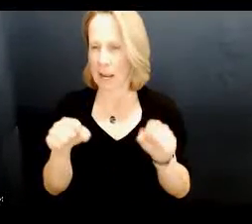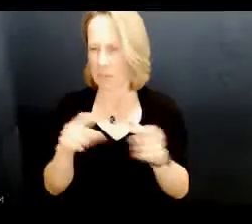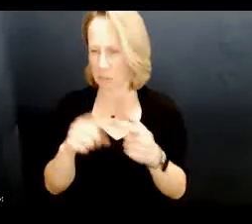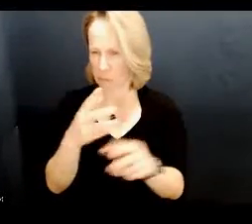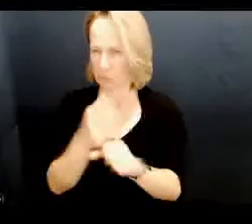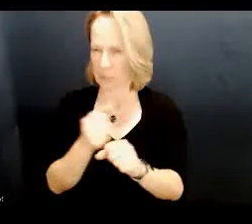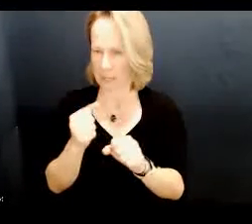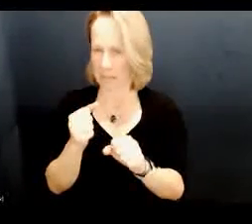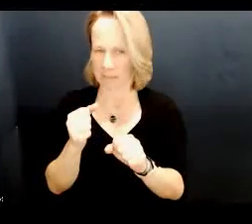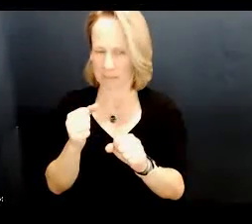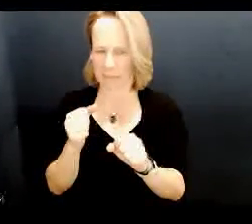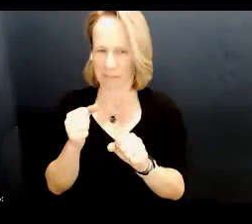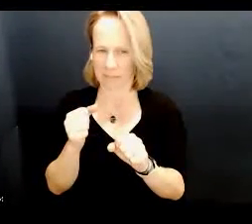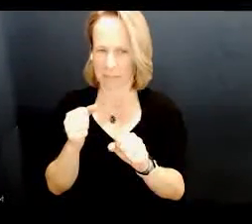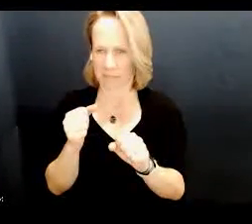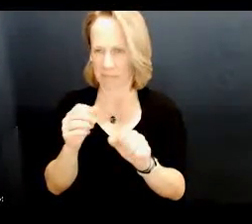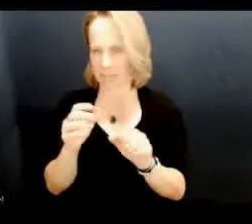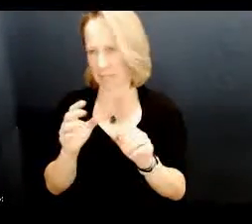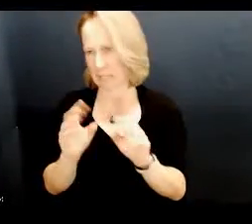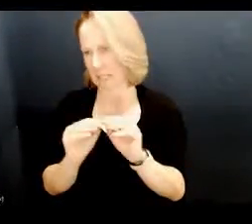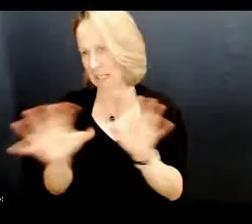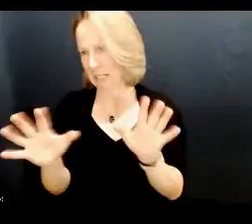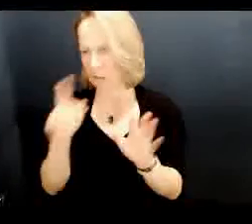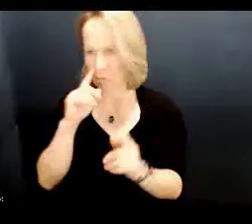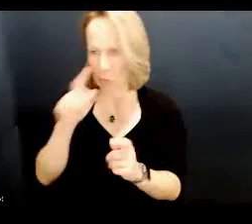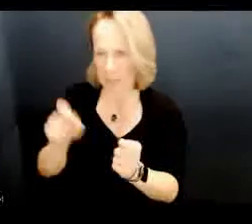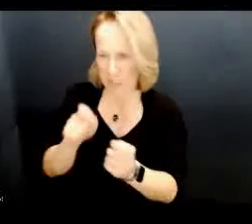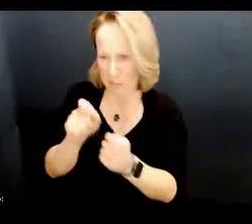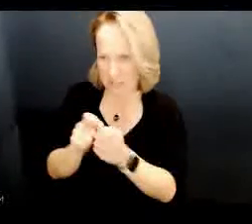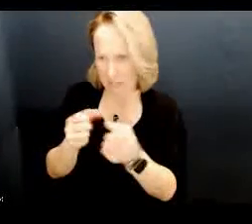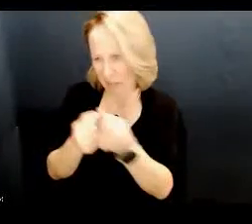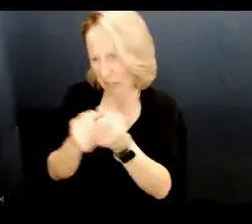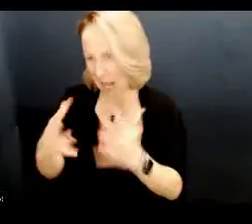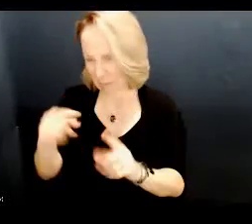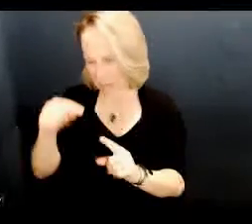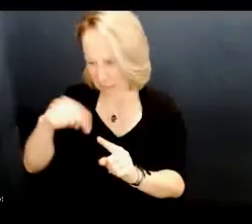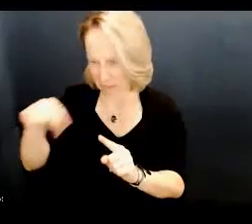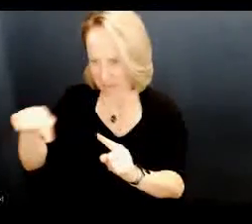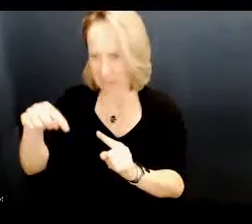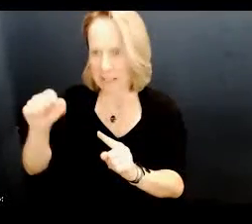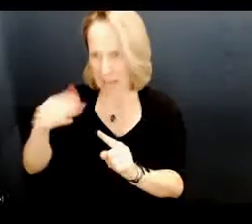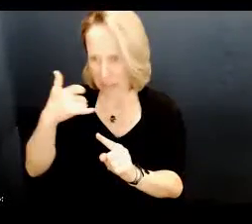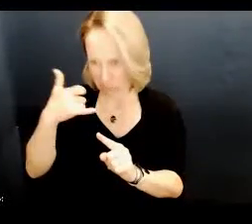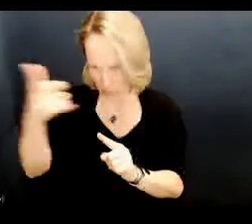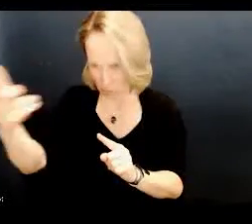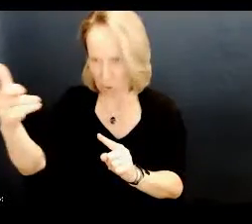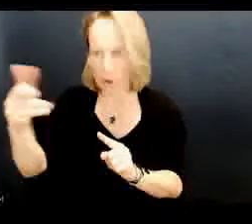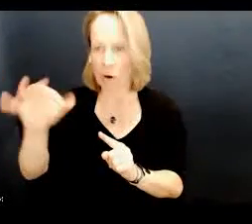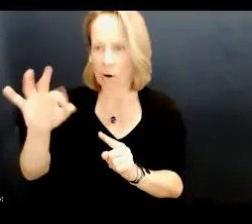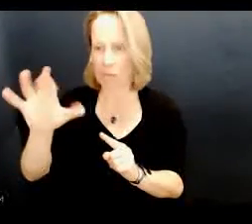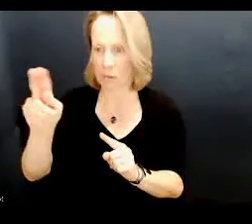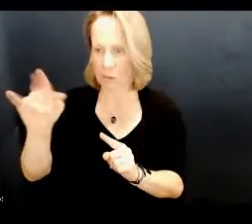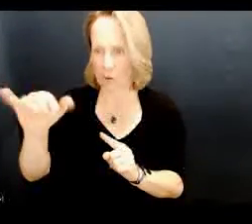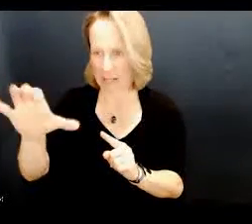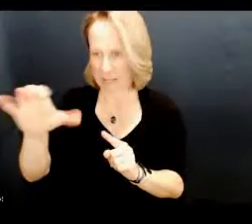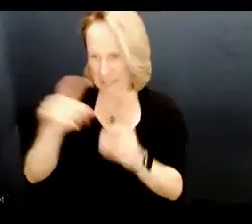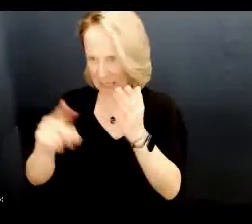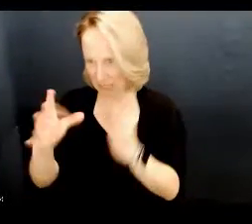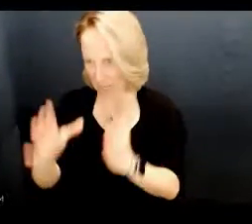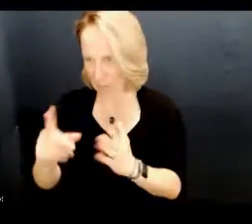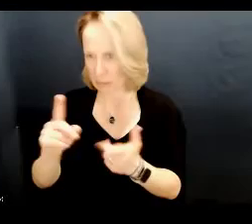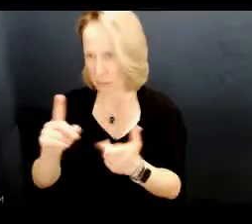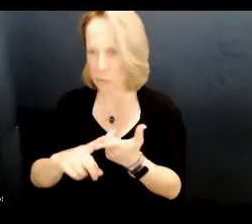for particular advocates in the one community to be able to call the forensic examiners as well to eliminate that gap.